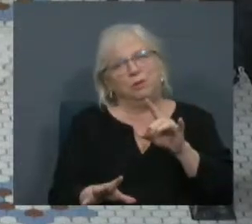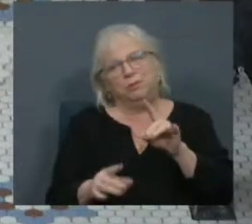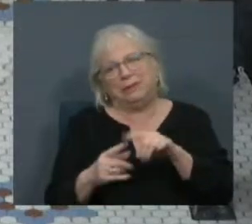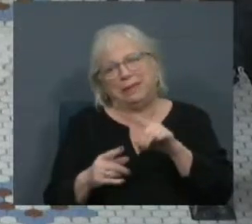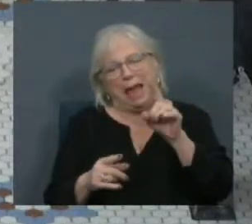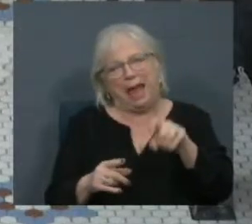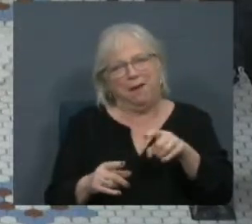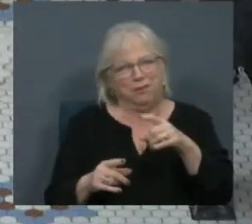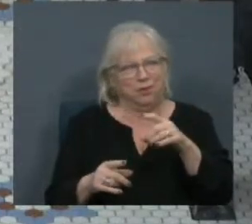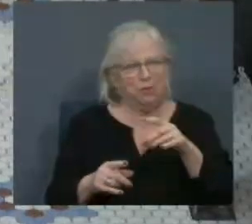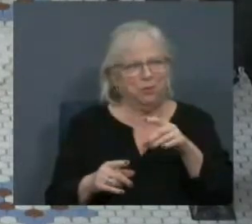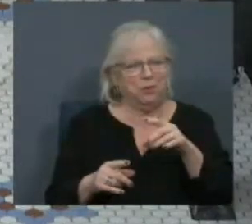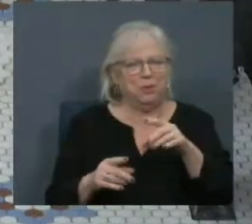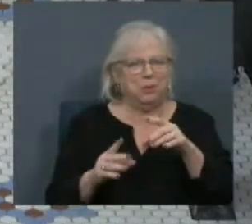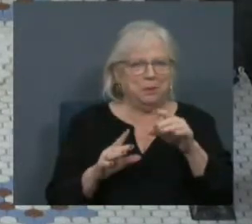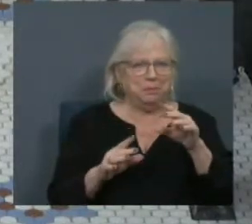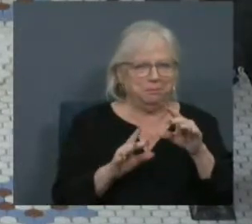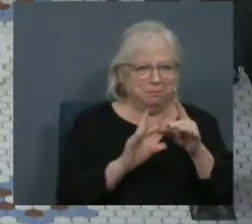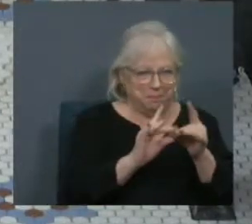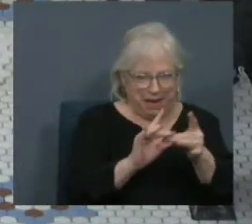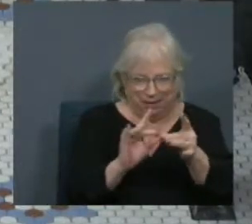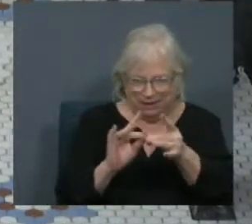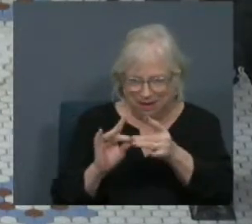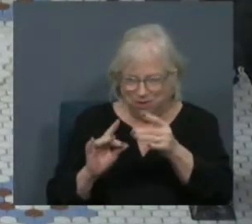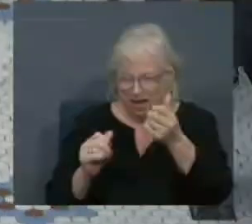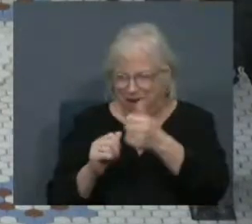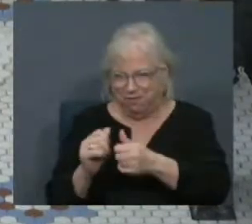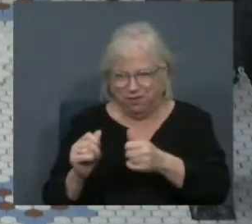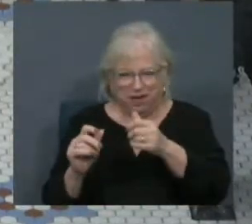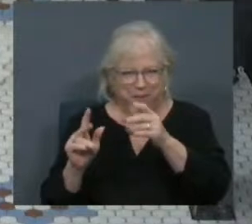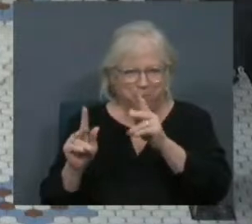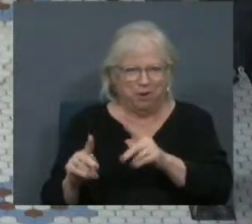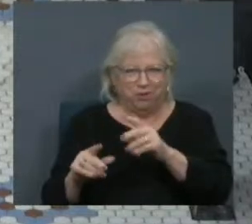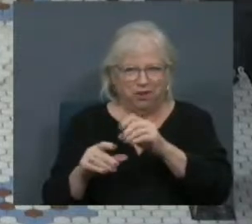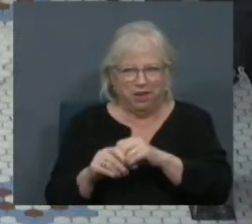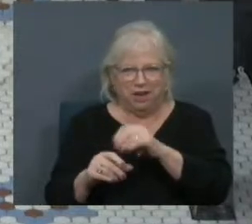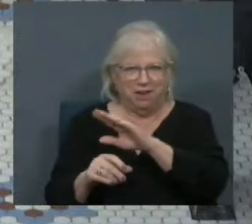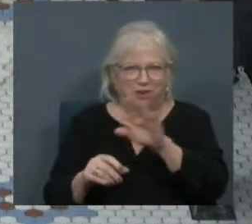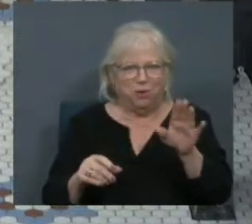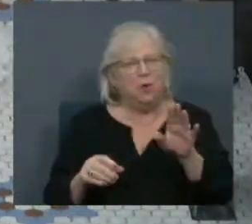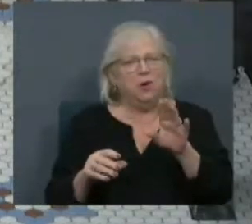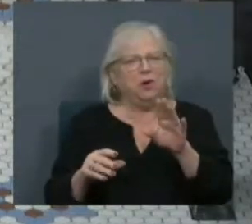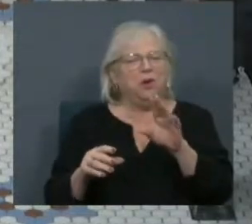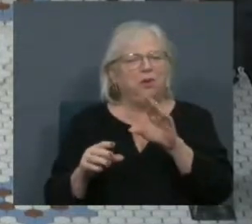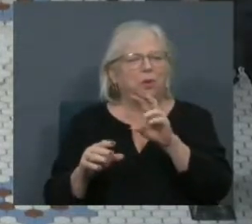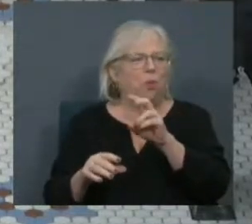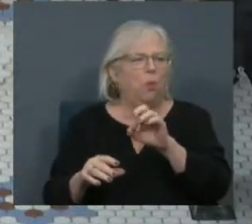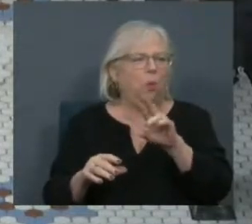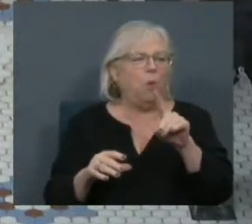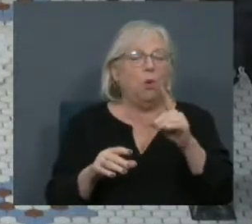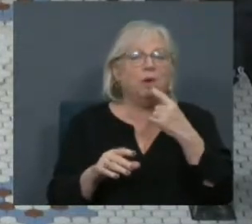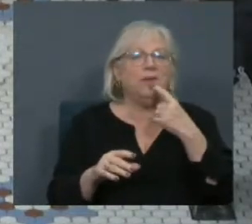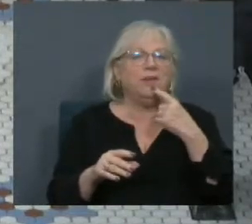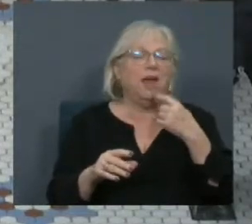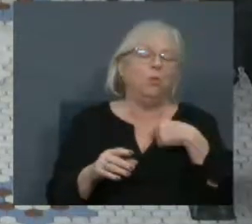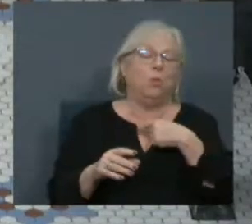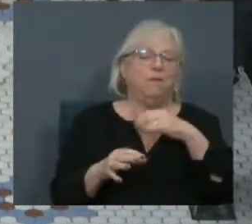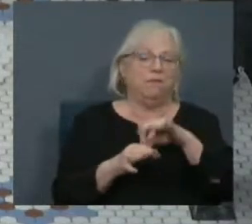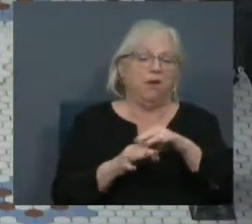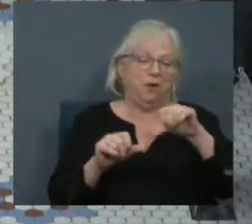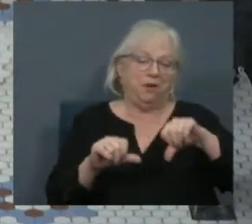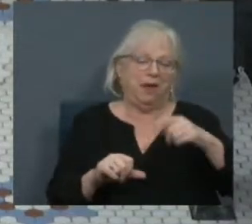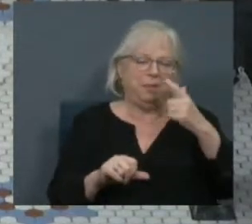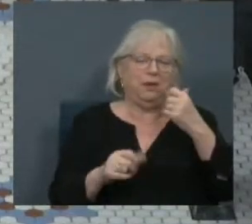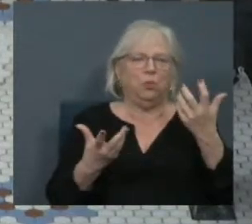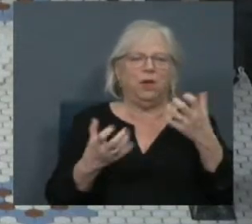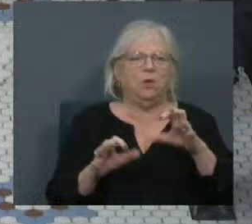to message every registered voter in your respective districts saying we voted down this city tax increase because we didn't want